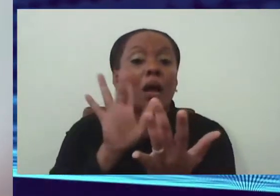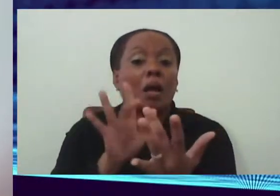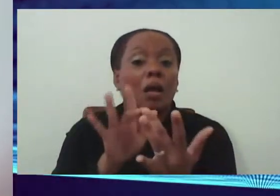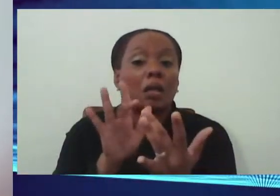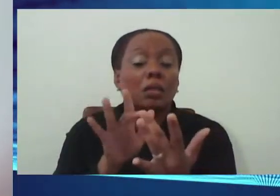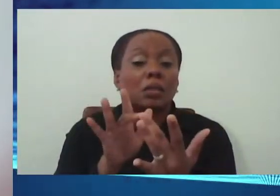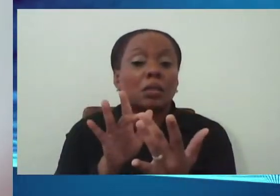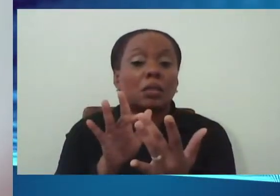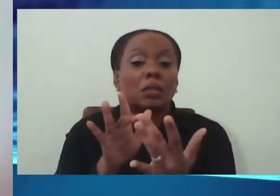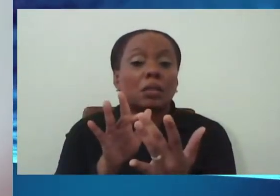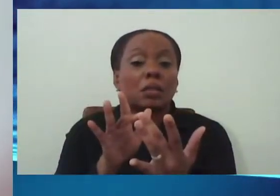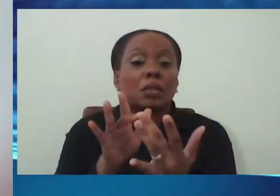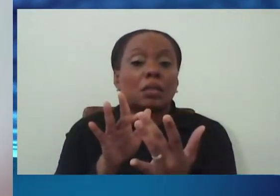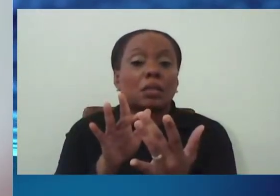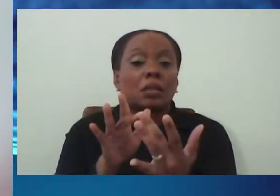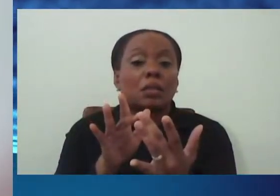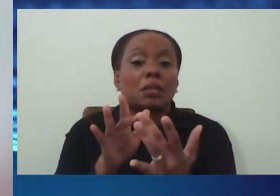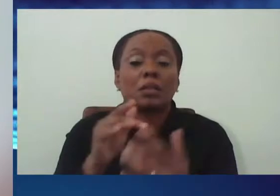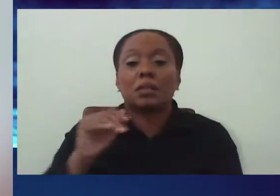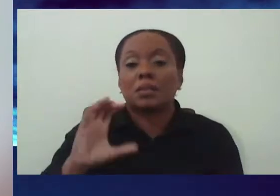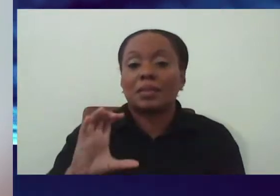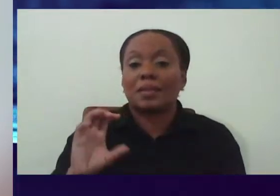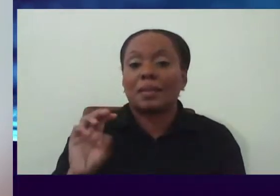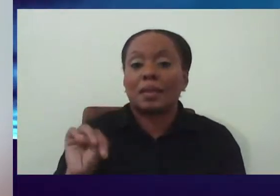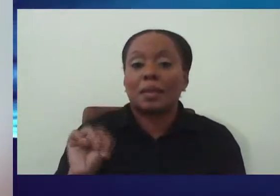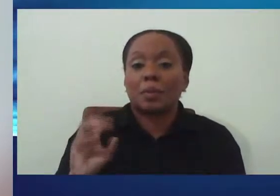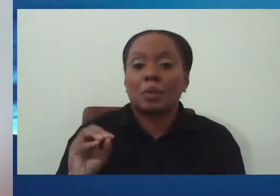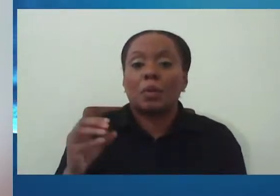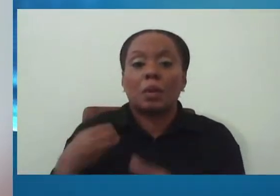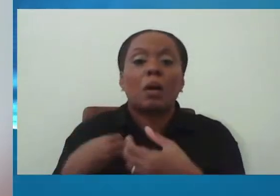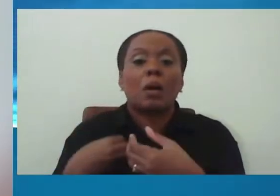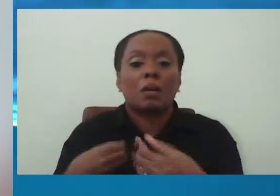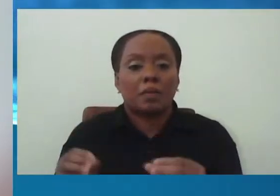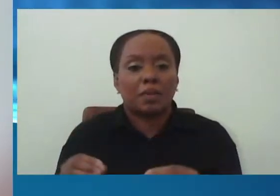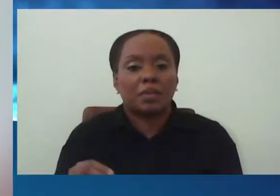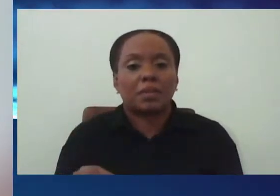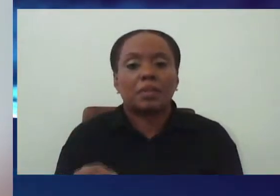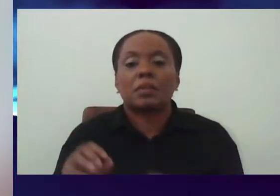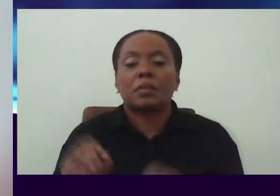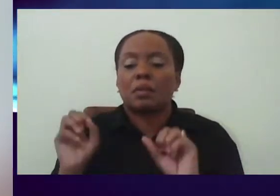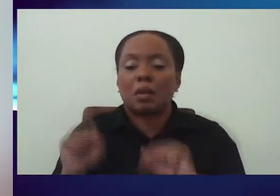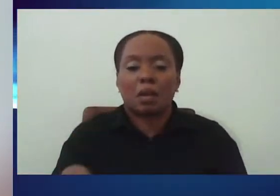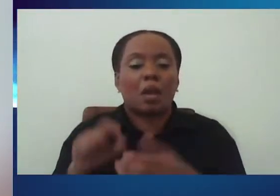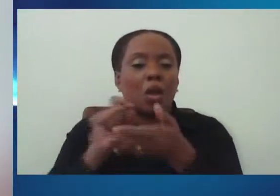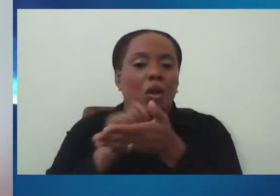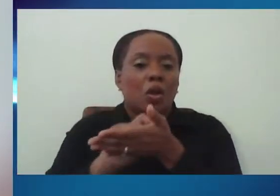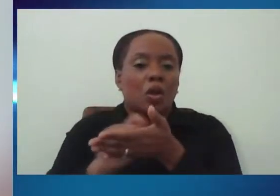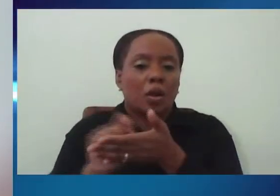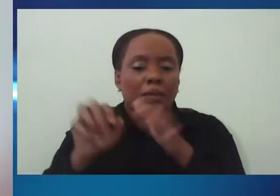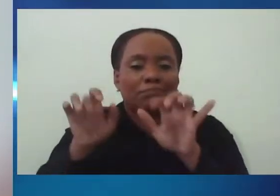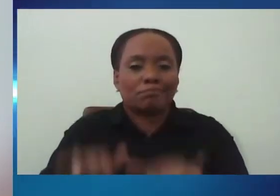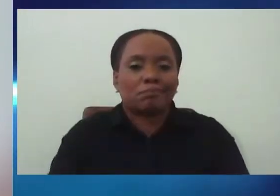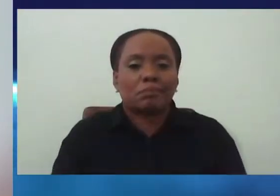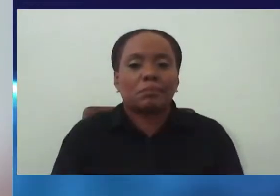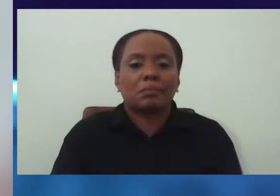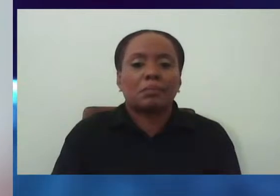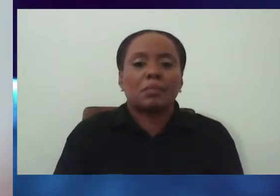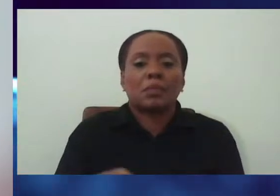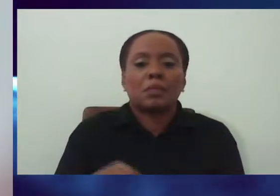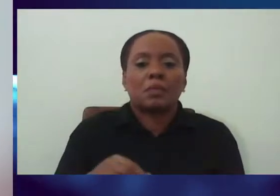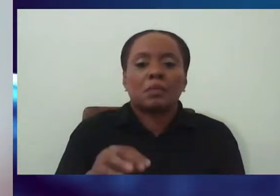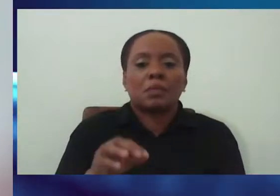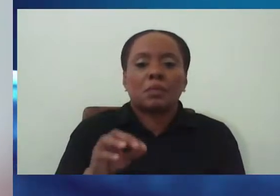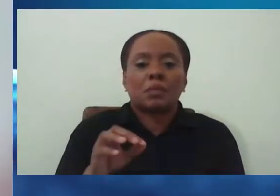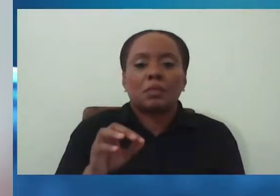office of the CMO. I would actually recommend that they write to DCMO, that's Deputy CMO,